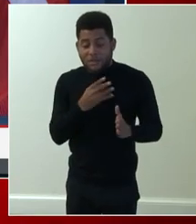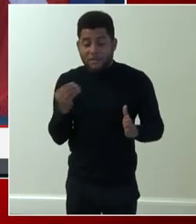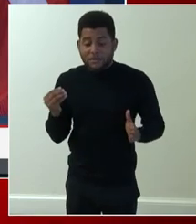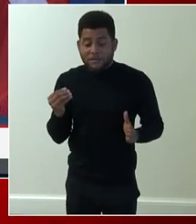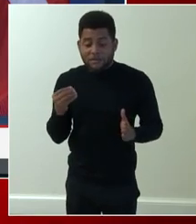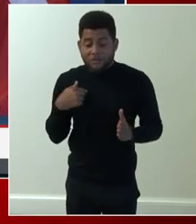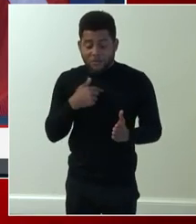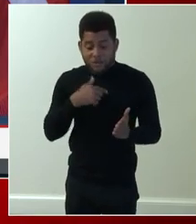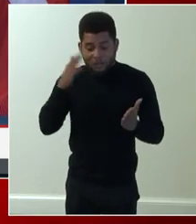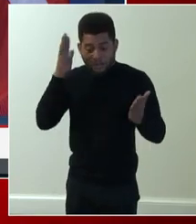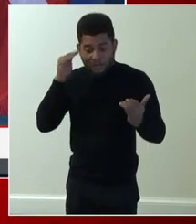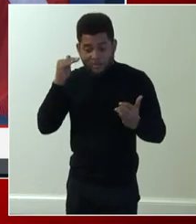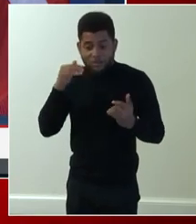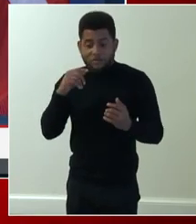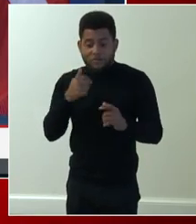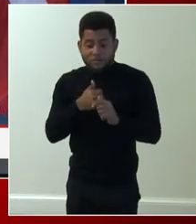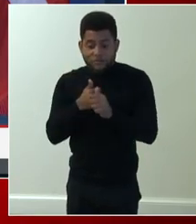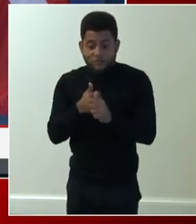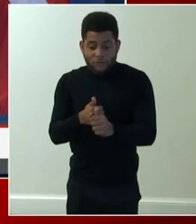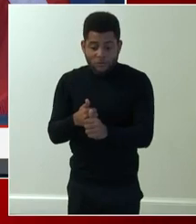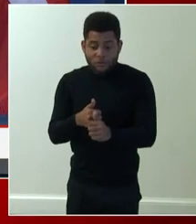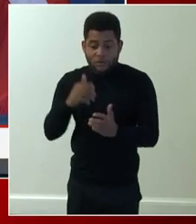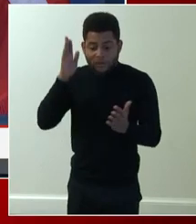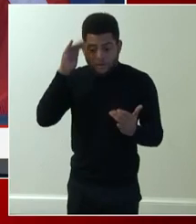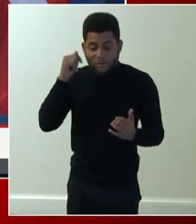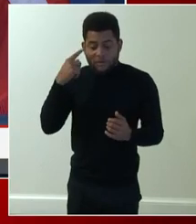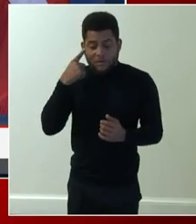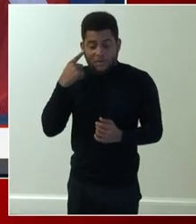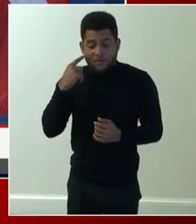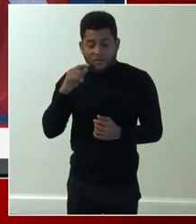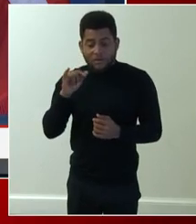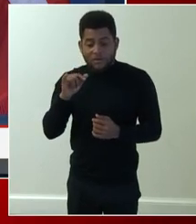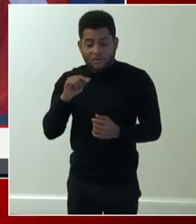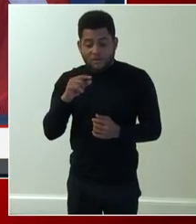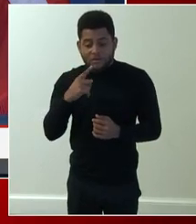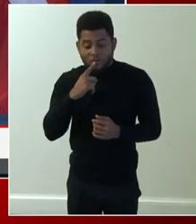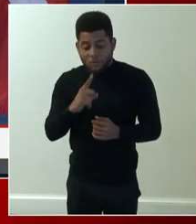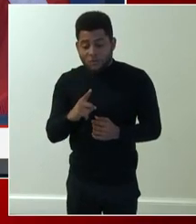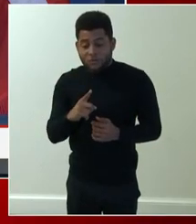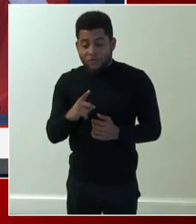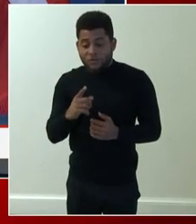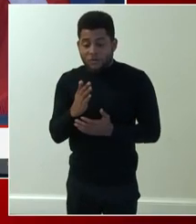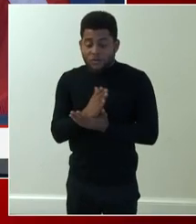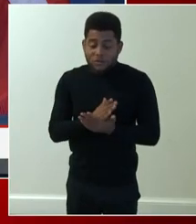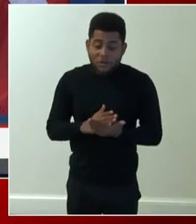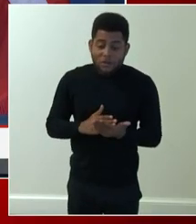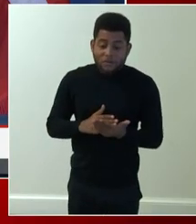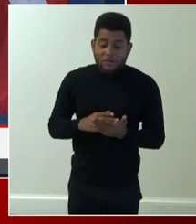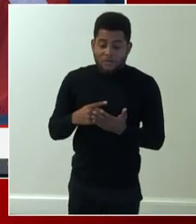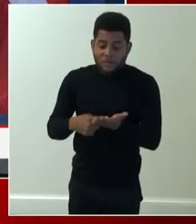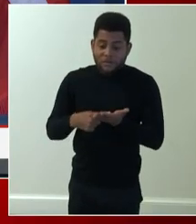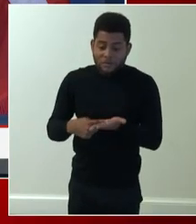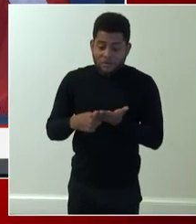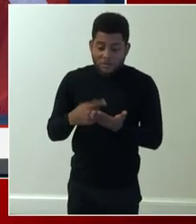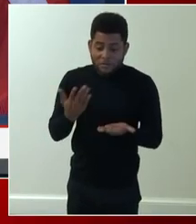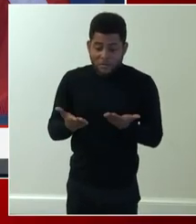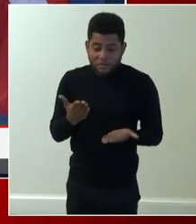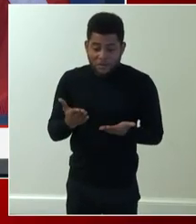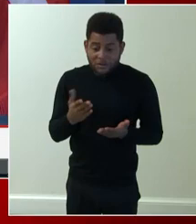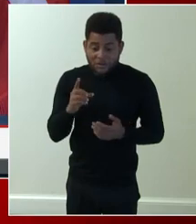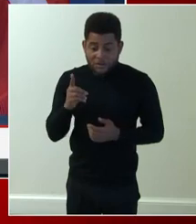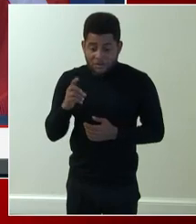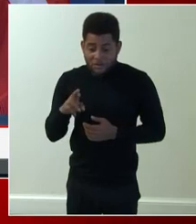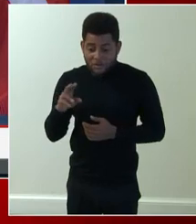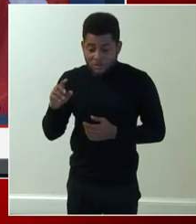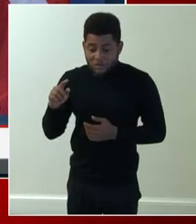to follow suit. I do think that there is some discussion, and perhaps Dr. Talwalker can